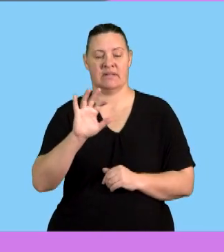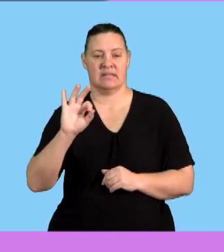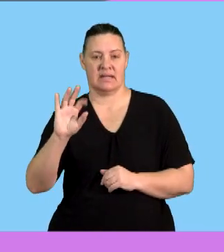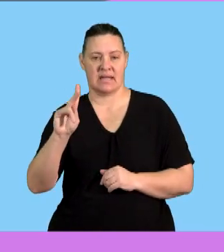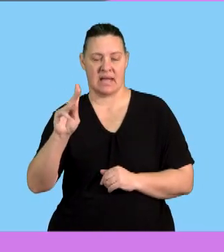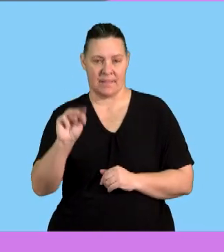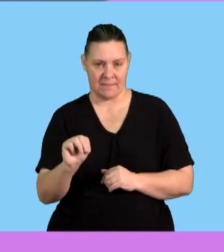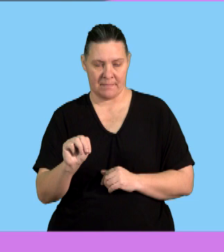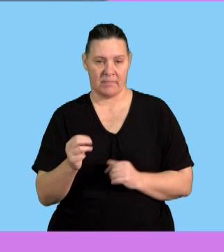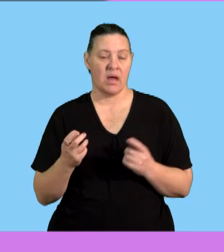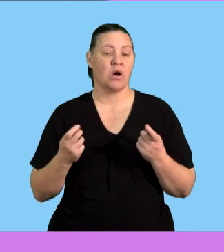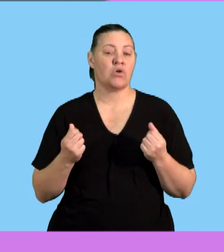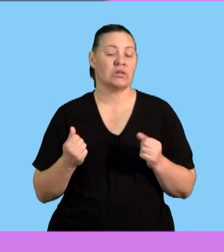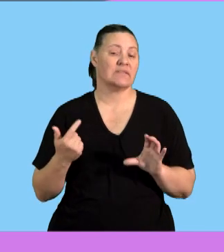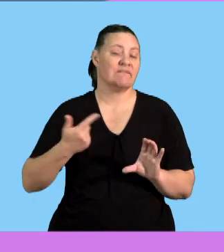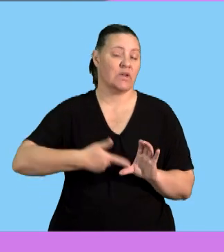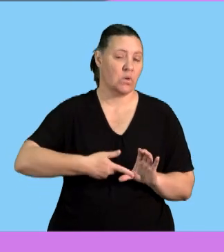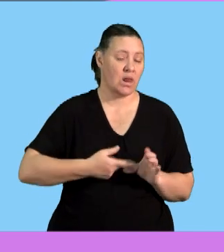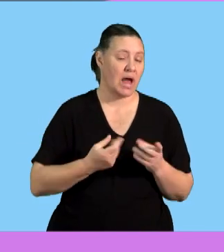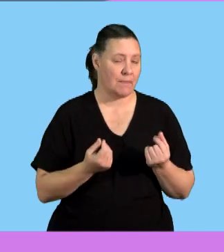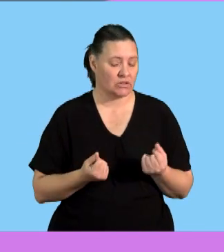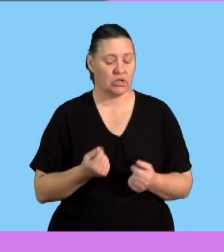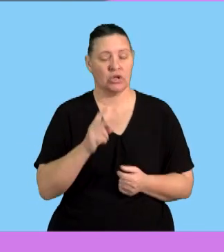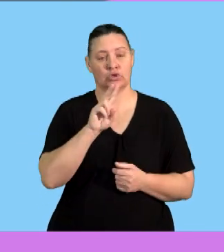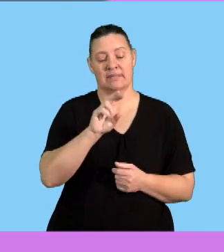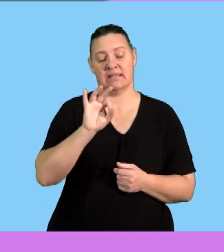1,653 kilometers and the cost of fuel is